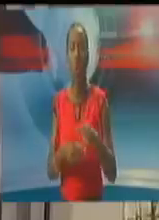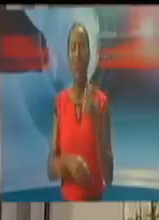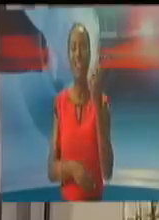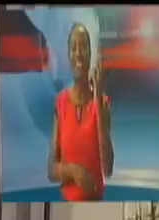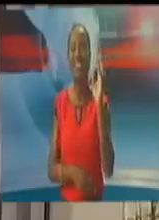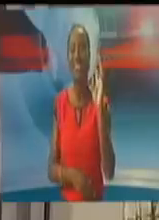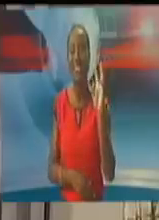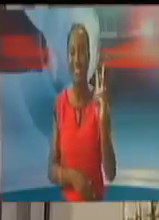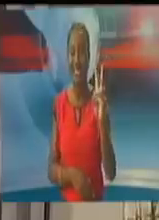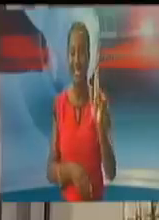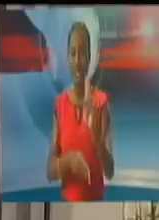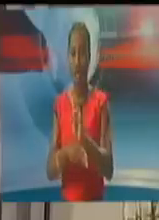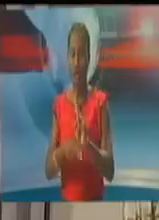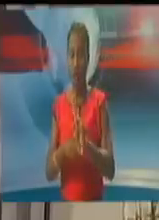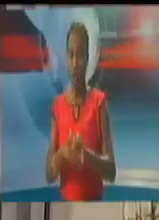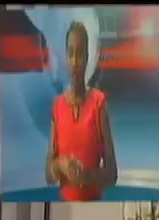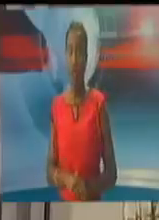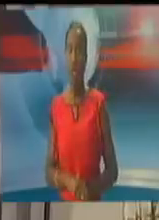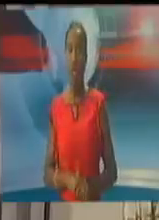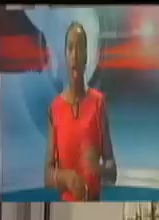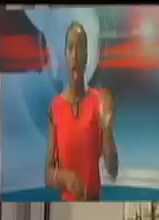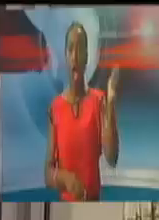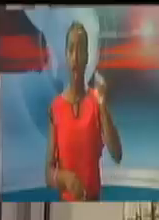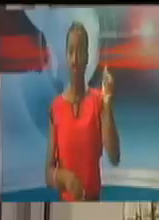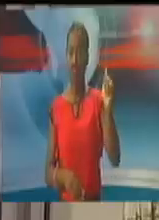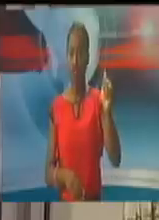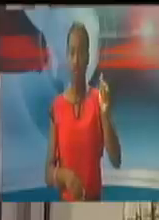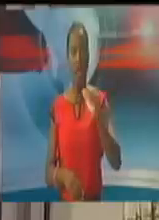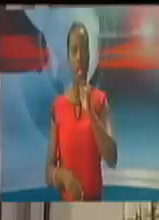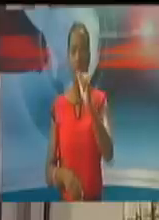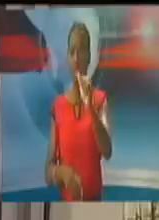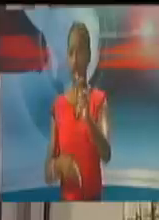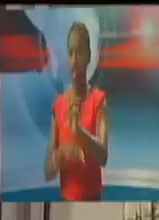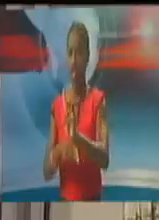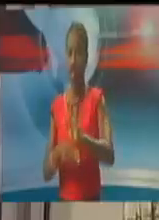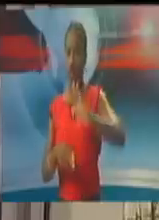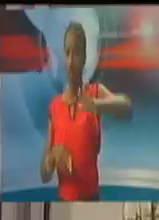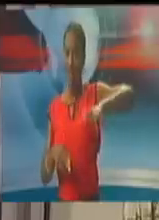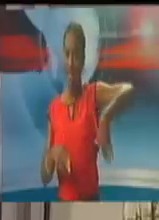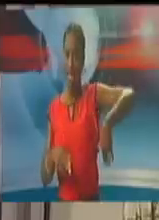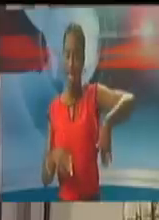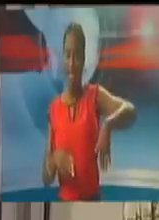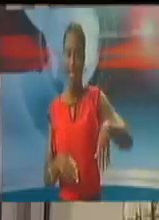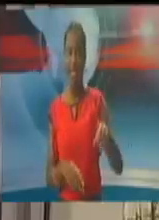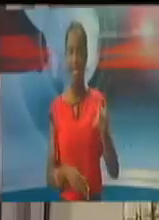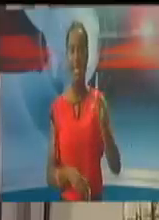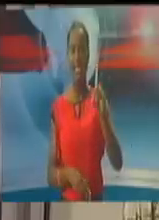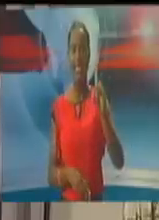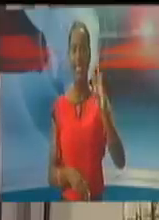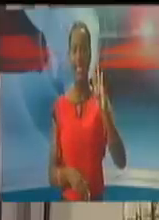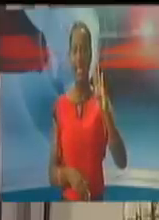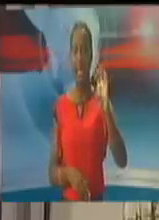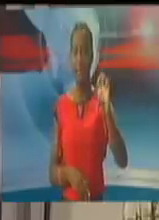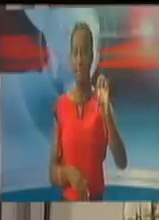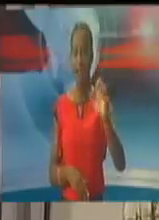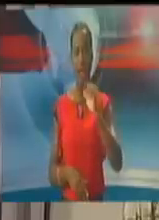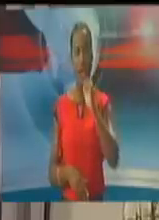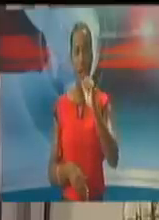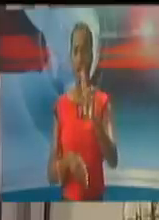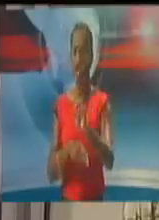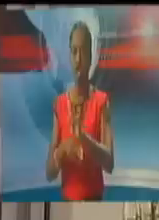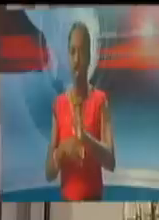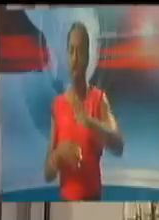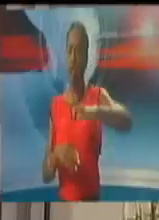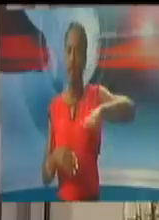yet. Arima, not as in use as yet. DBUV campus, not as in use as